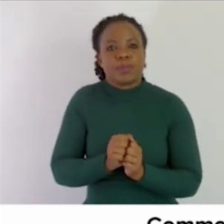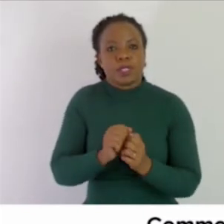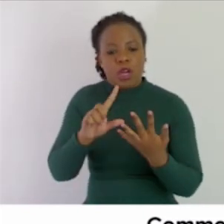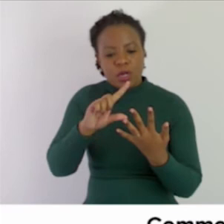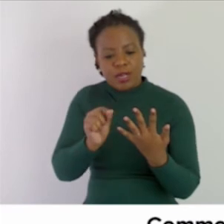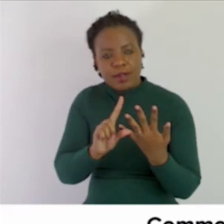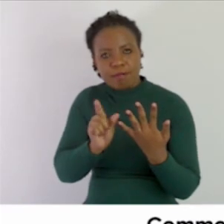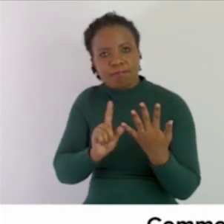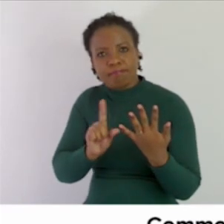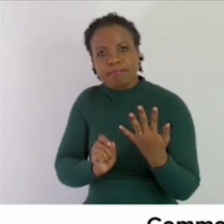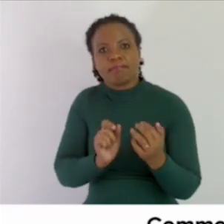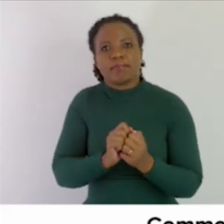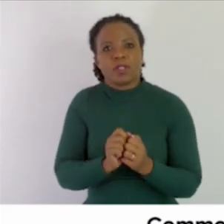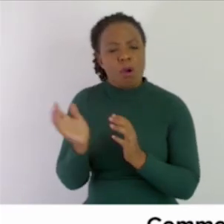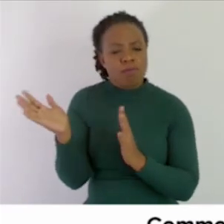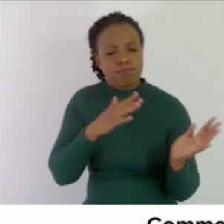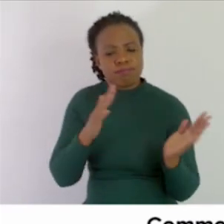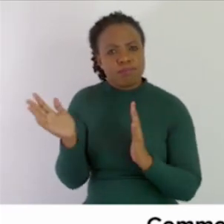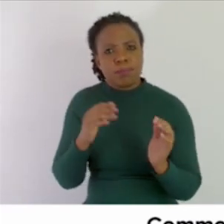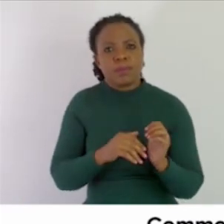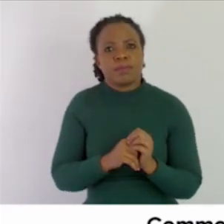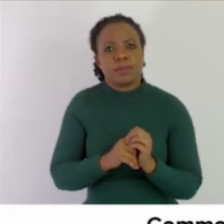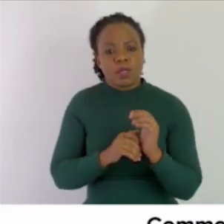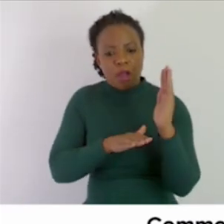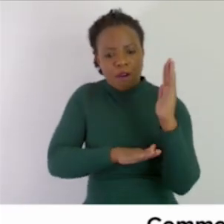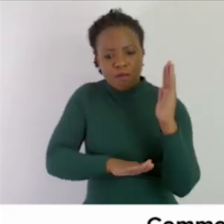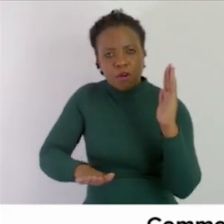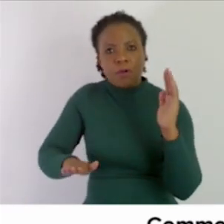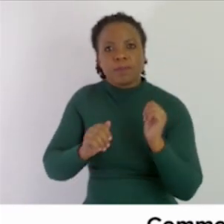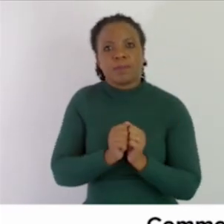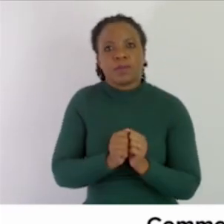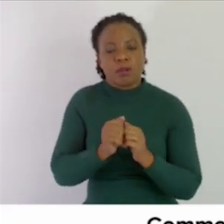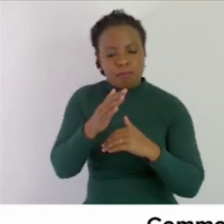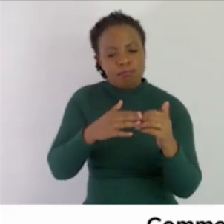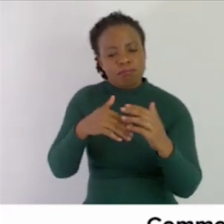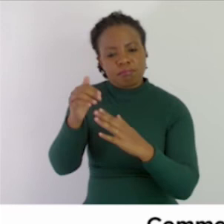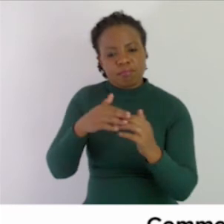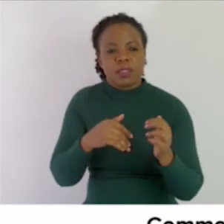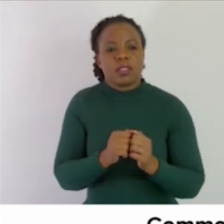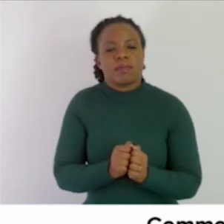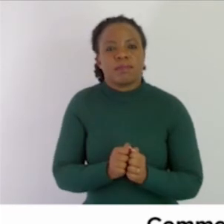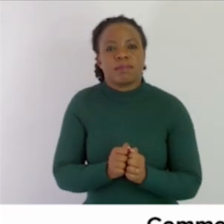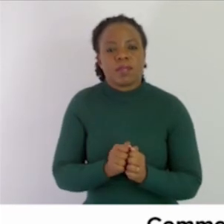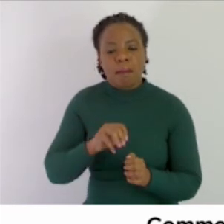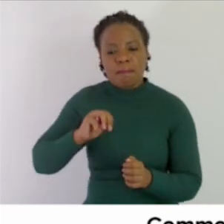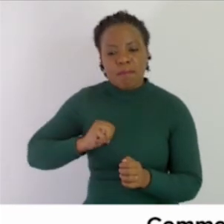leaves, wind, floor, or buildings.